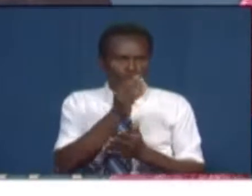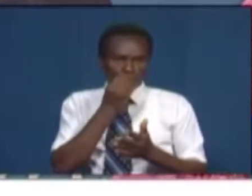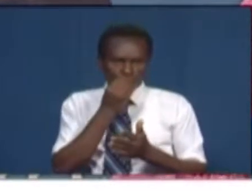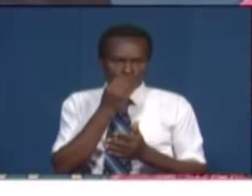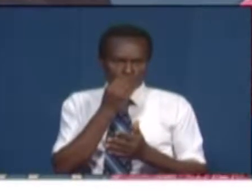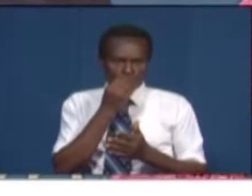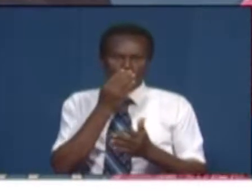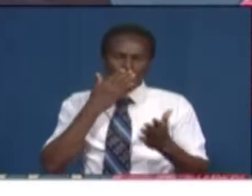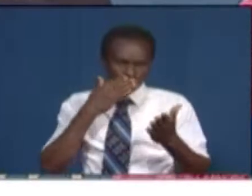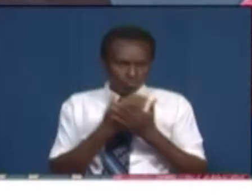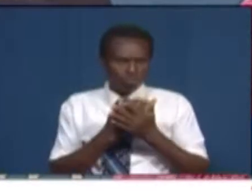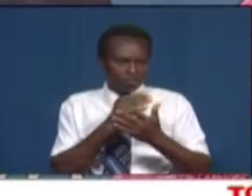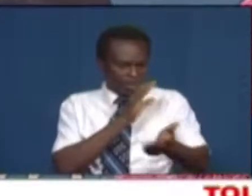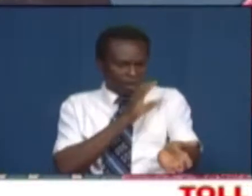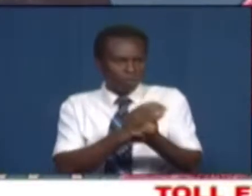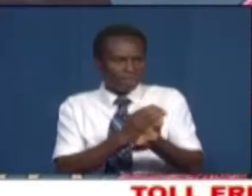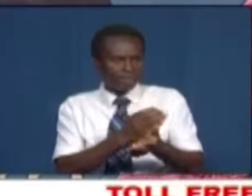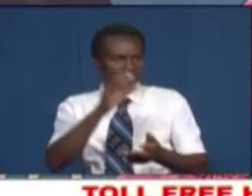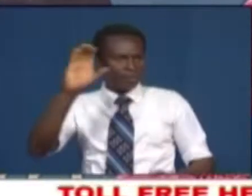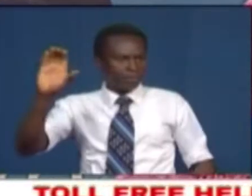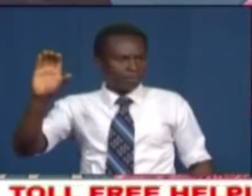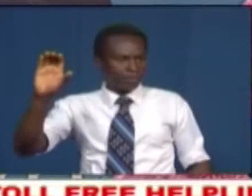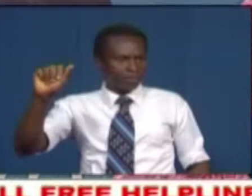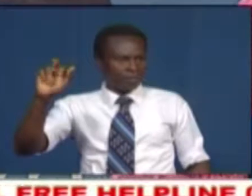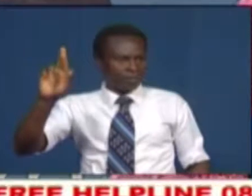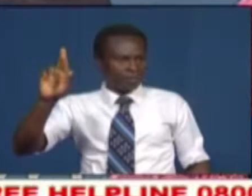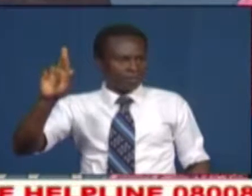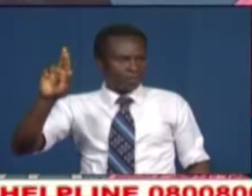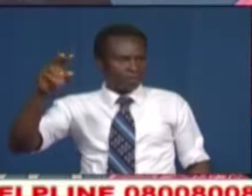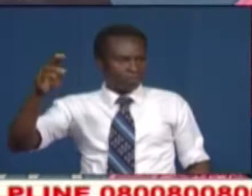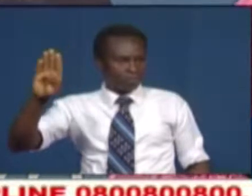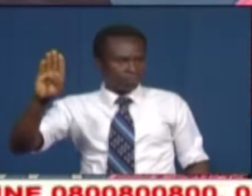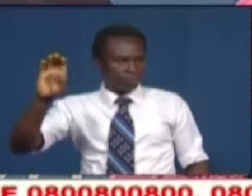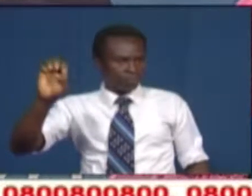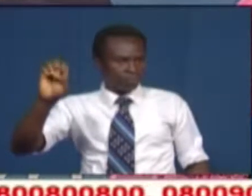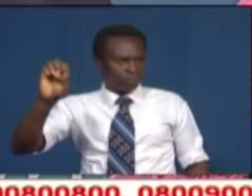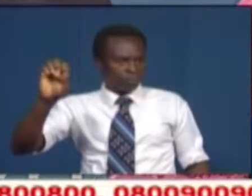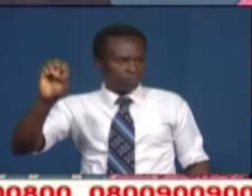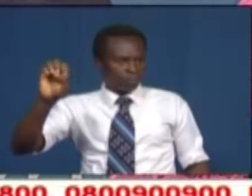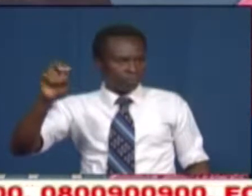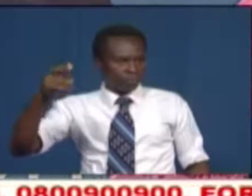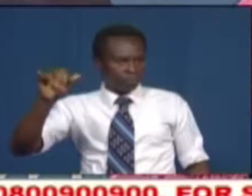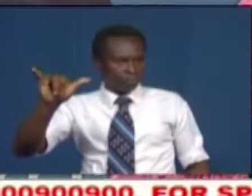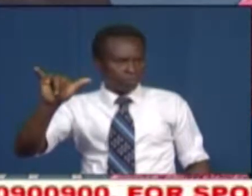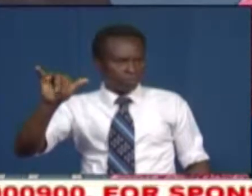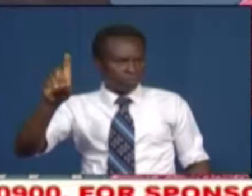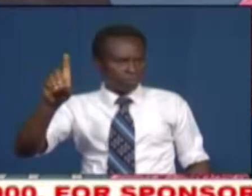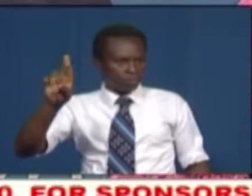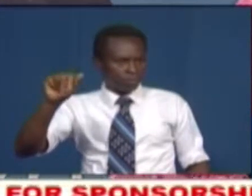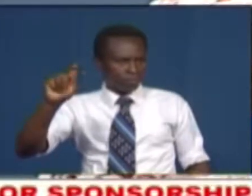complex carbohydrates. That's carbohydrates that are not refined, okay? And usually when we talk of refined carbohydrates, people